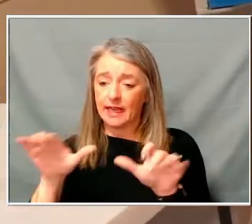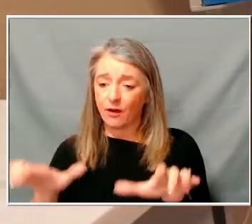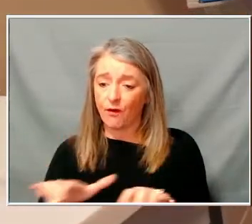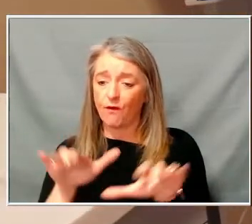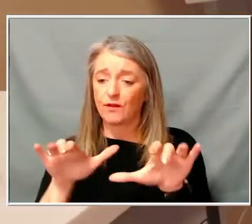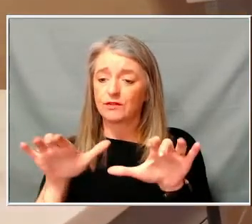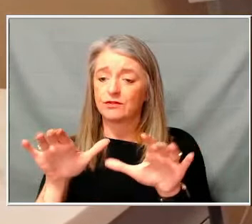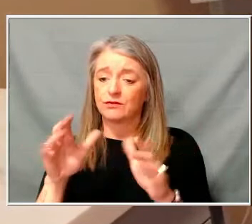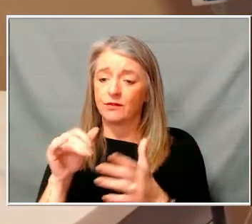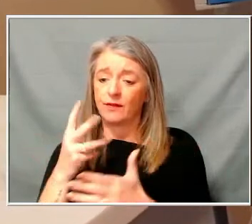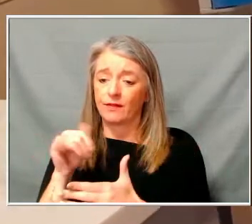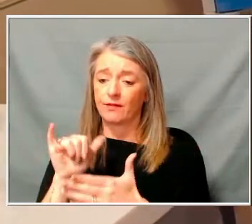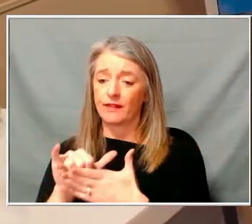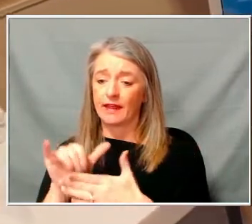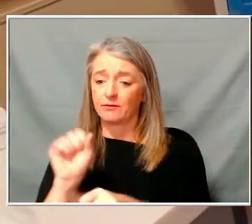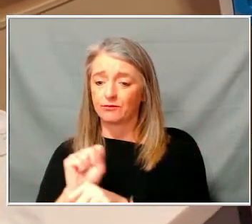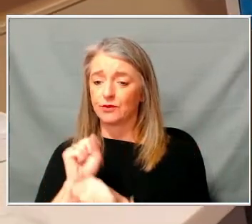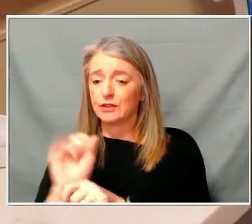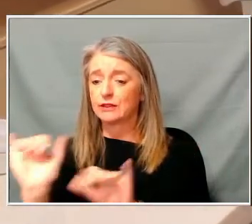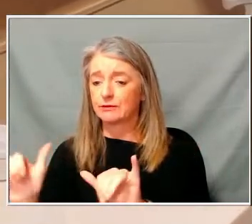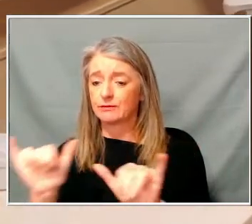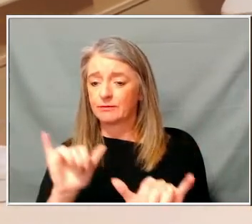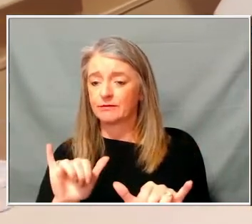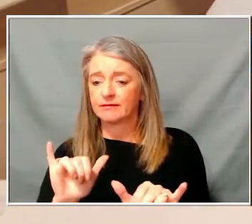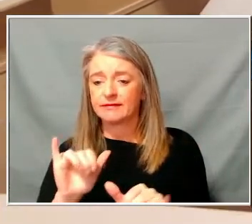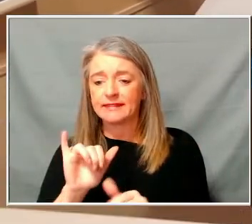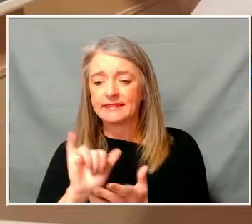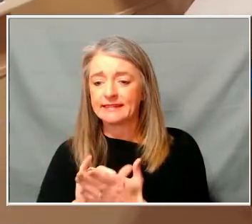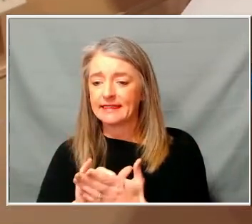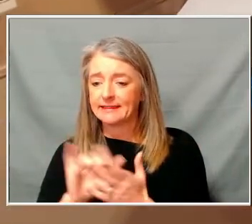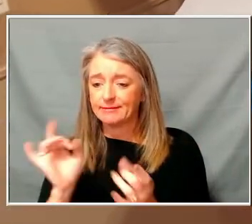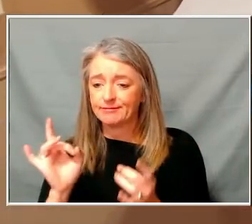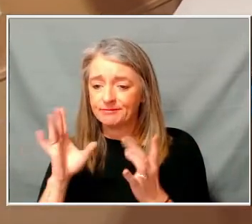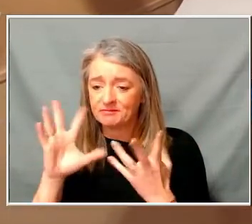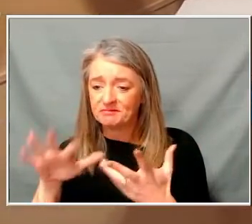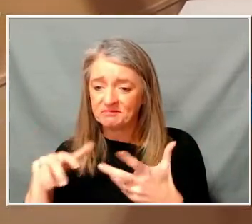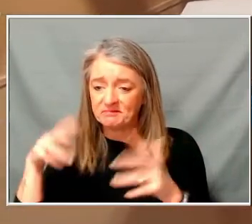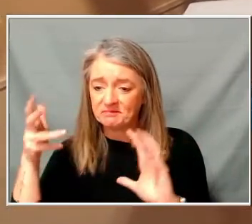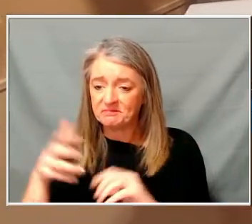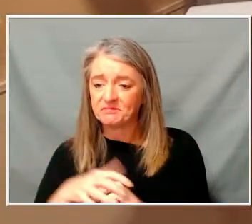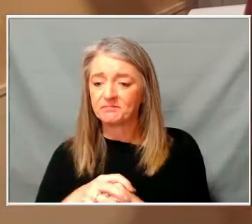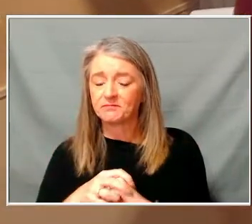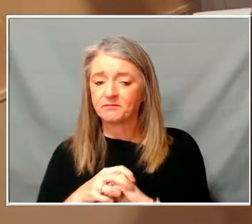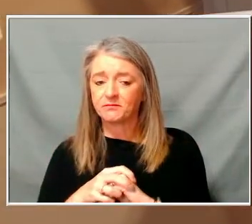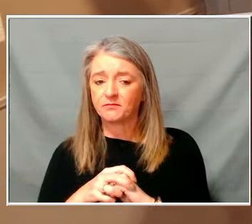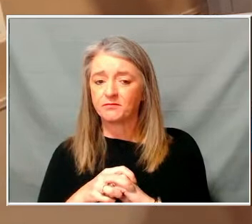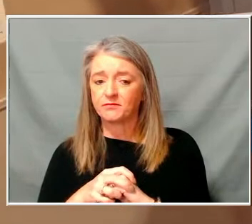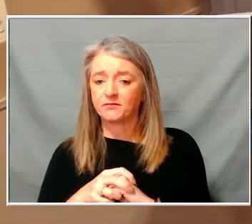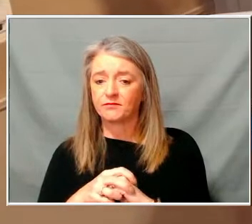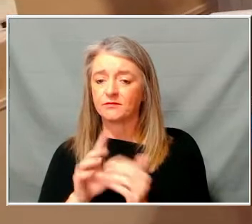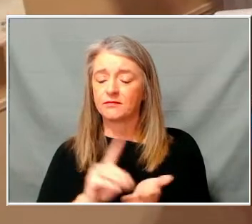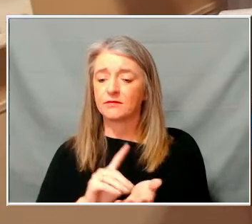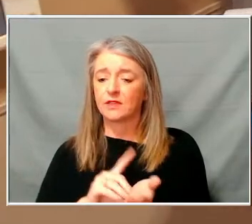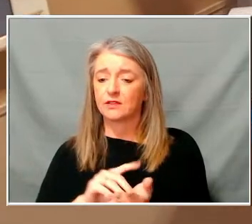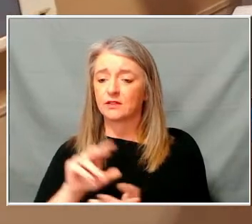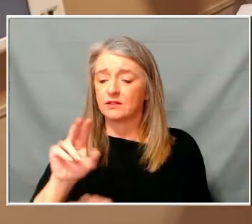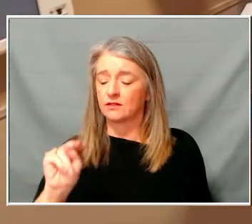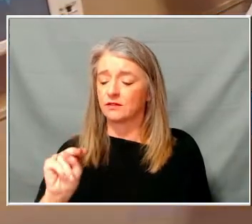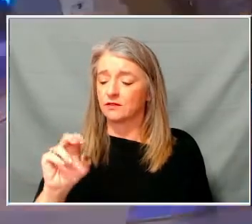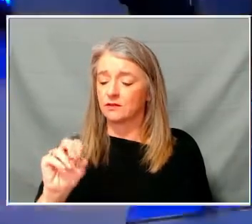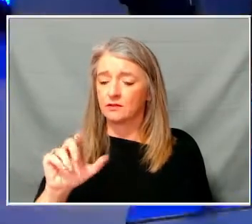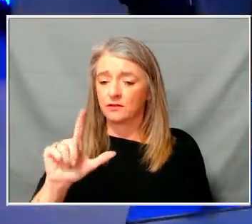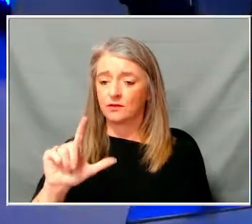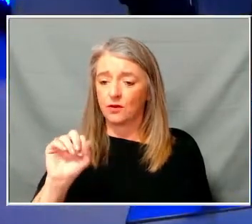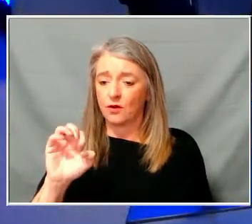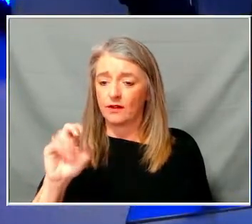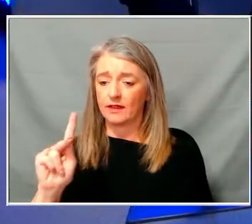gaps themselves. And it just, again, goes back to that perfect storm that you talked about. Dr. Nawalnik, tell us what maladaptive